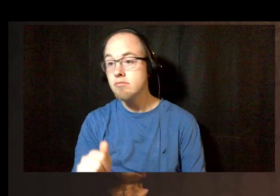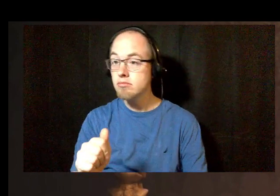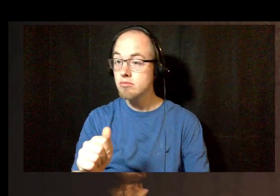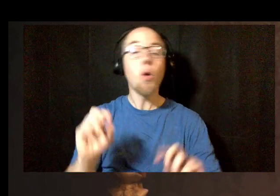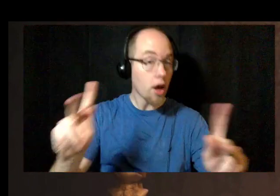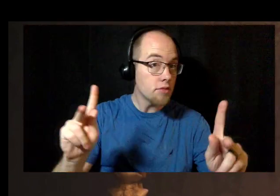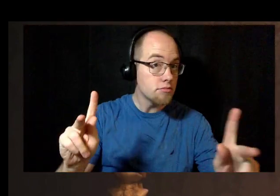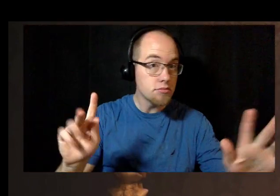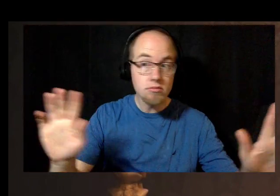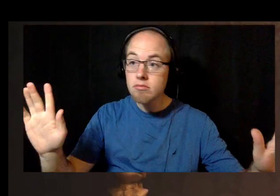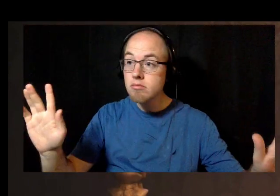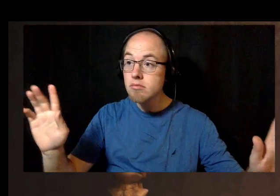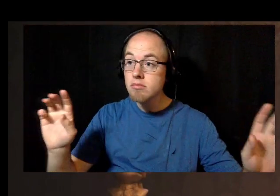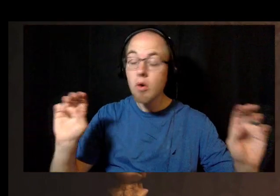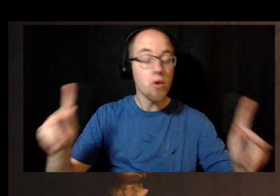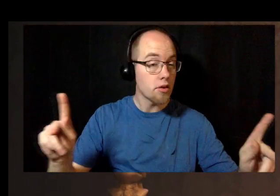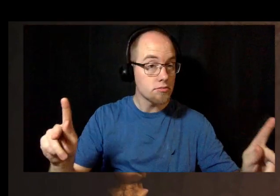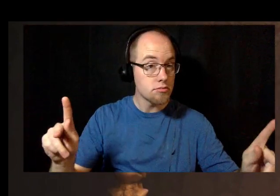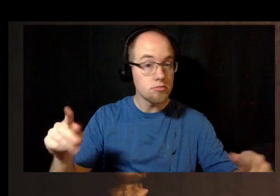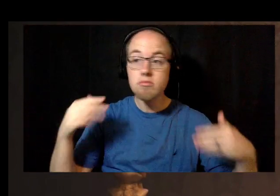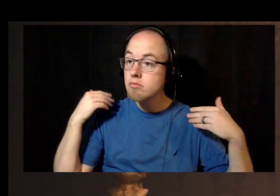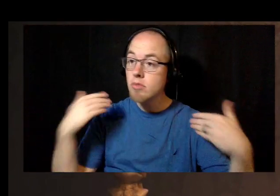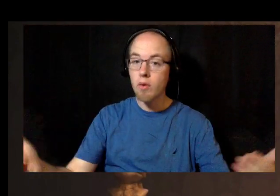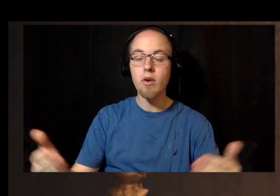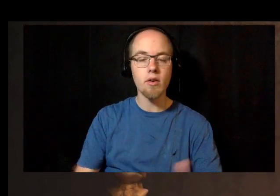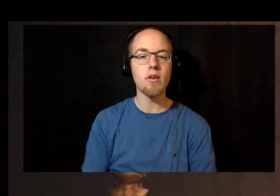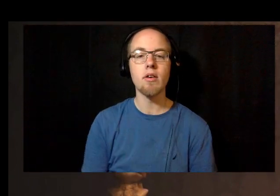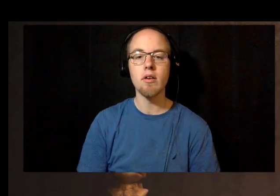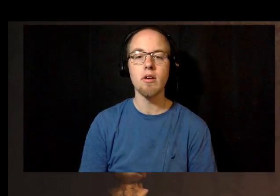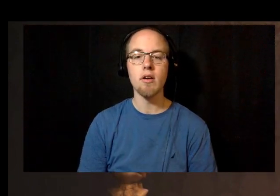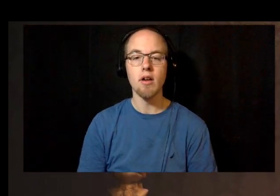Okay. Here we go.